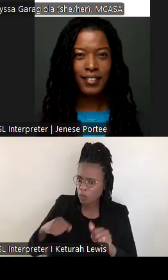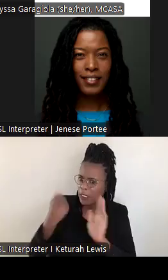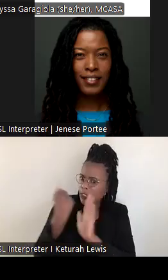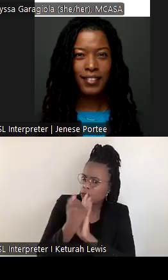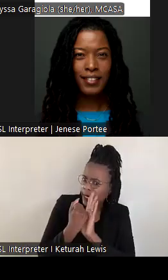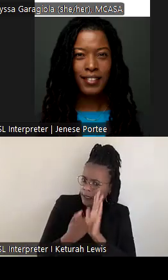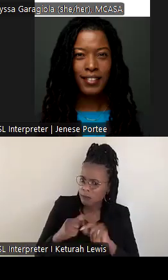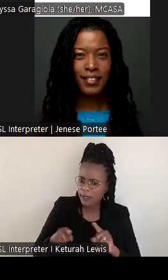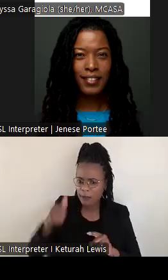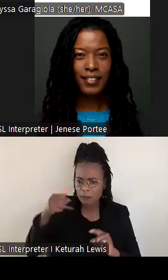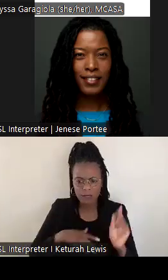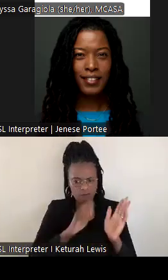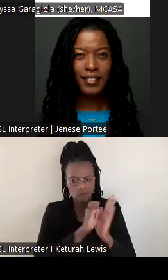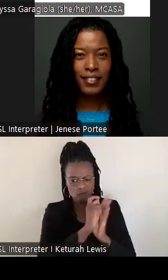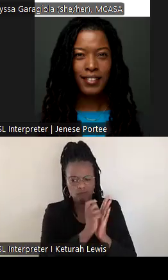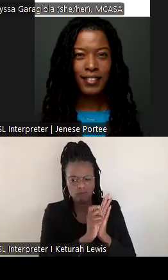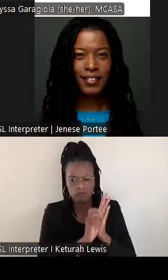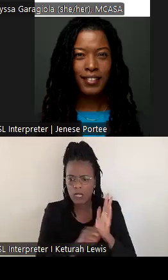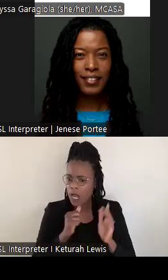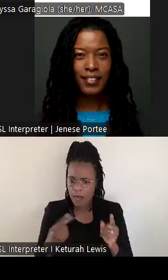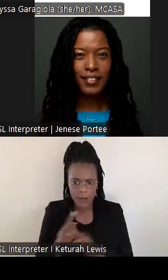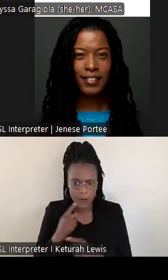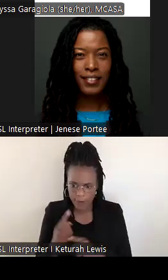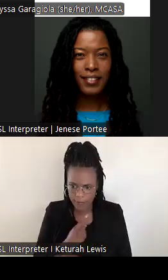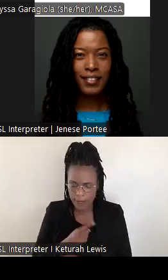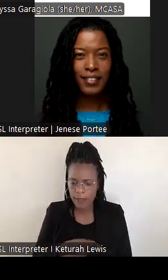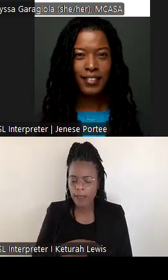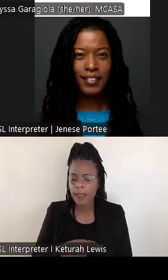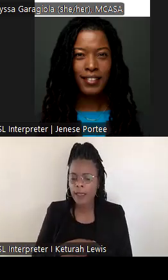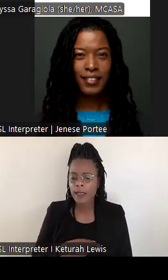writing these inappropriate things on their board. And then